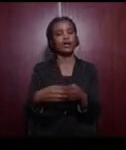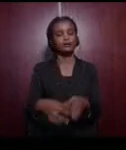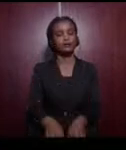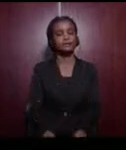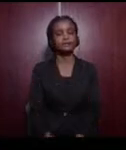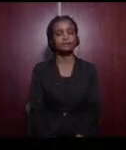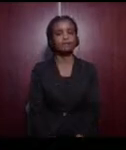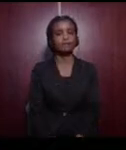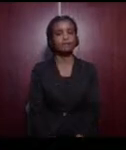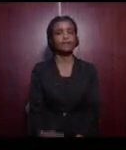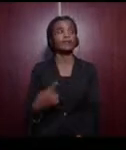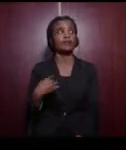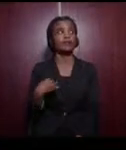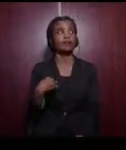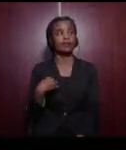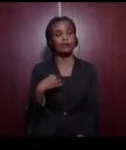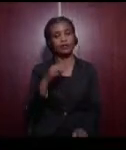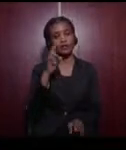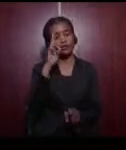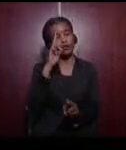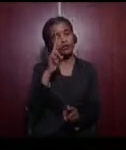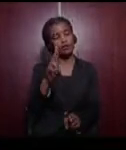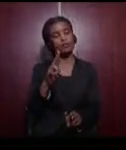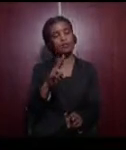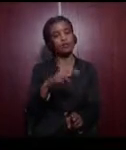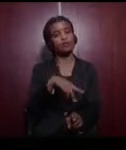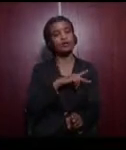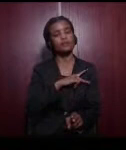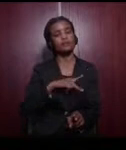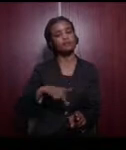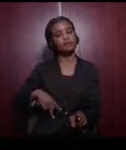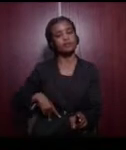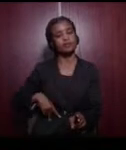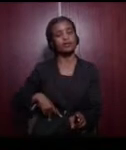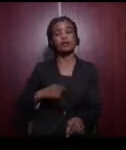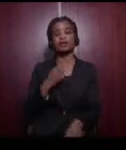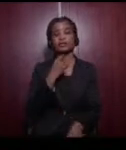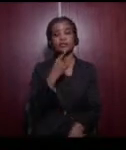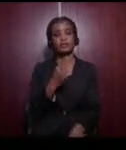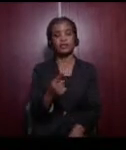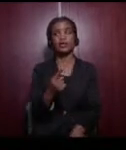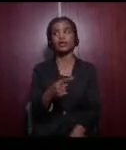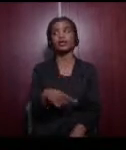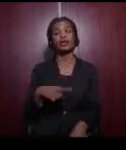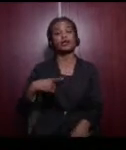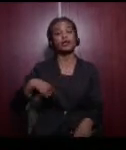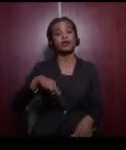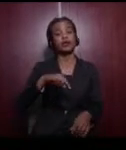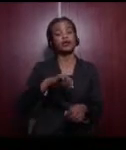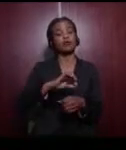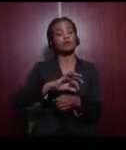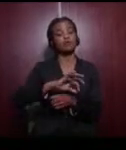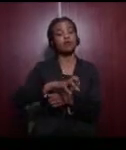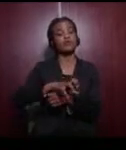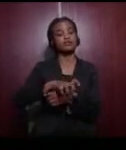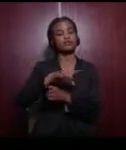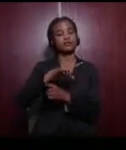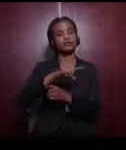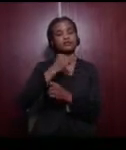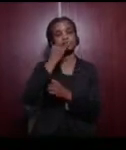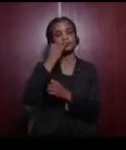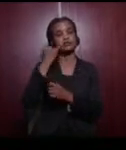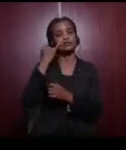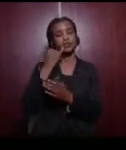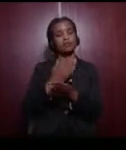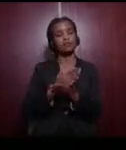Our Honorable Premier Panyaza then raised the promise about eliminating drugs at our province, as they are one